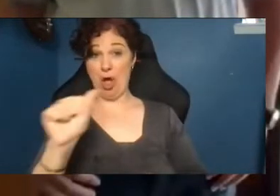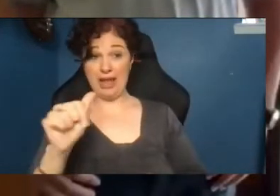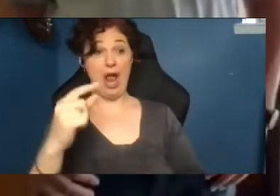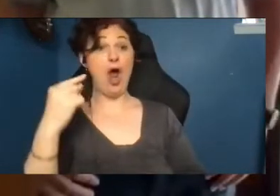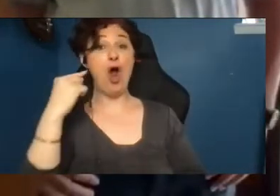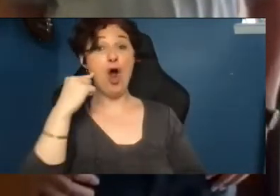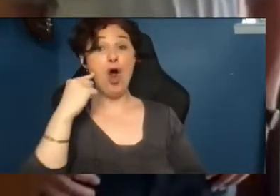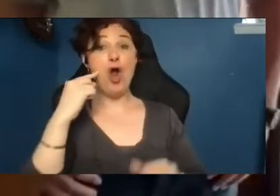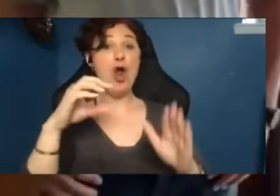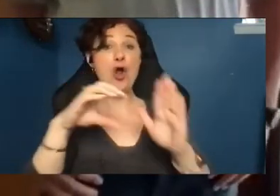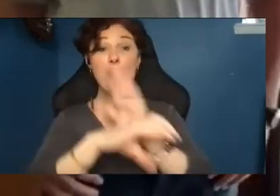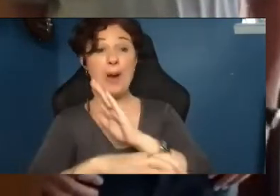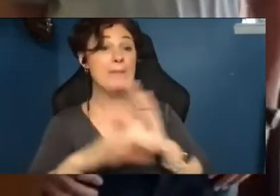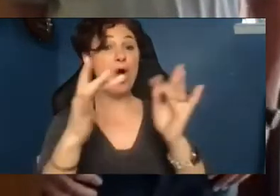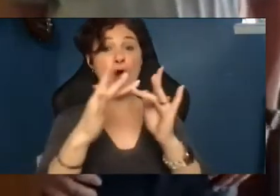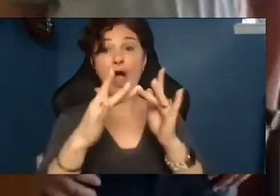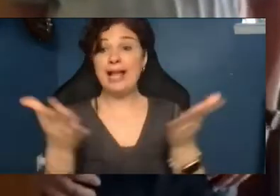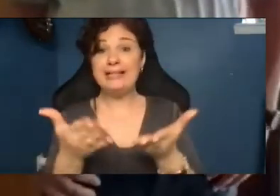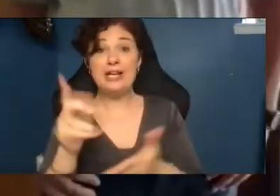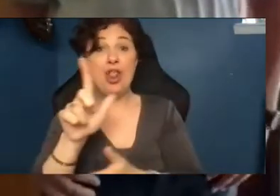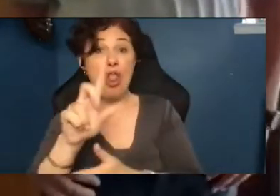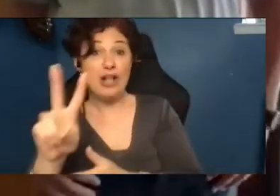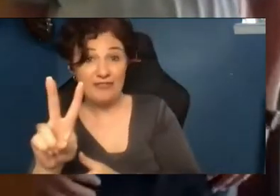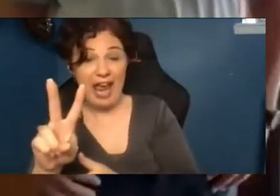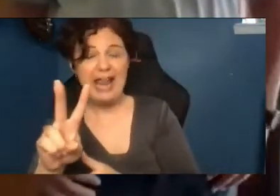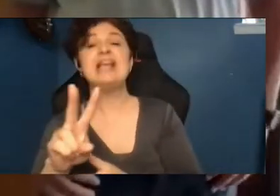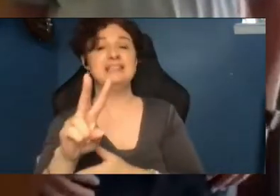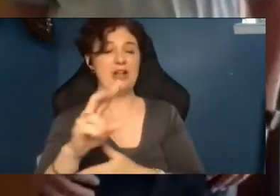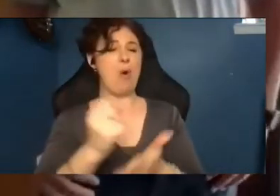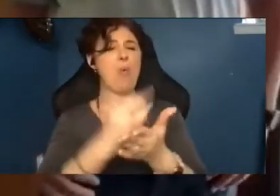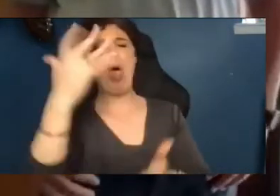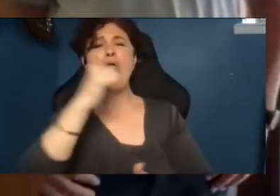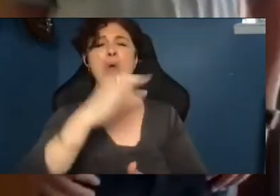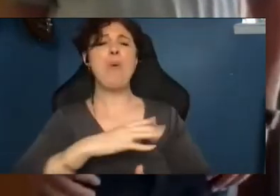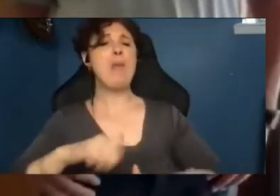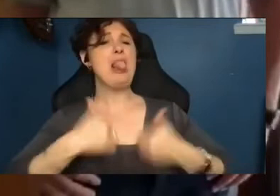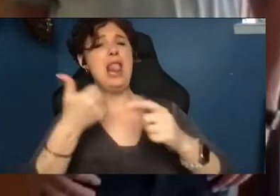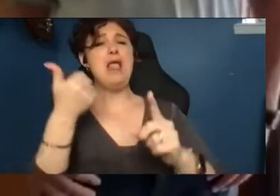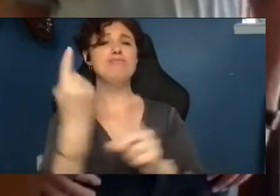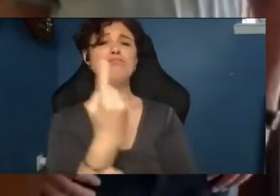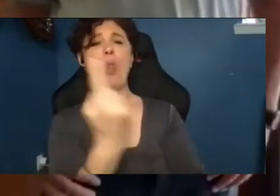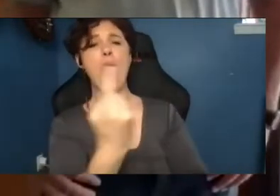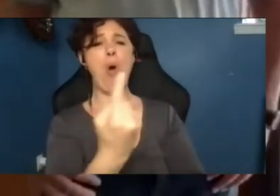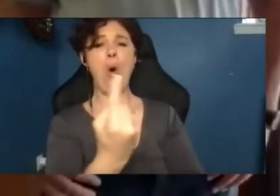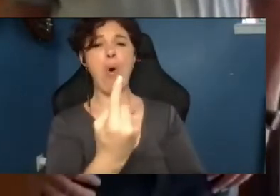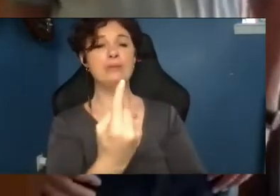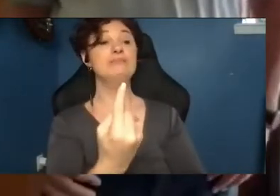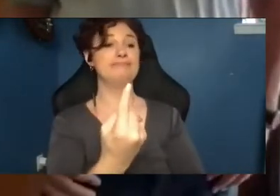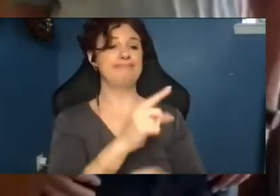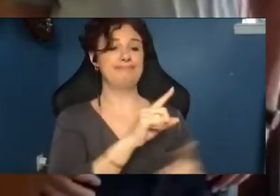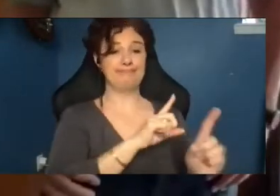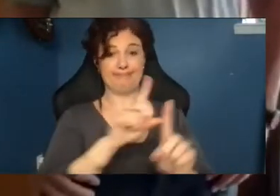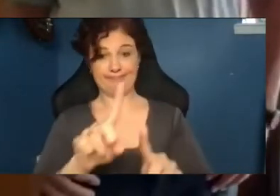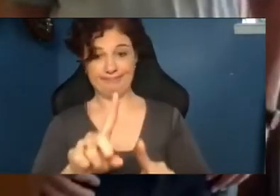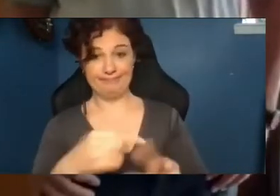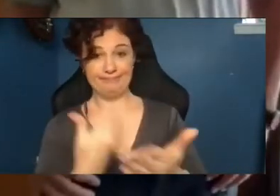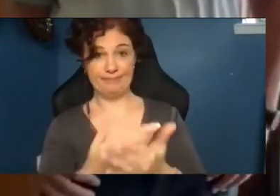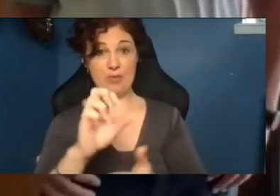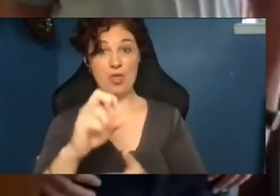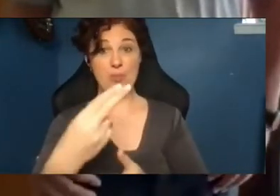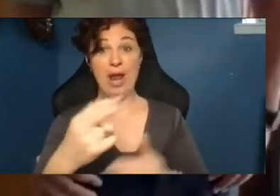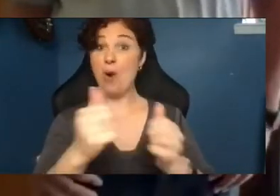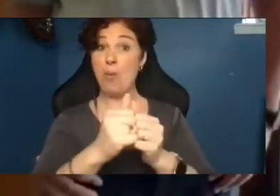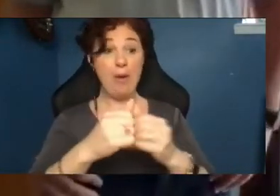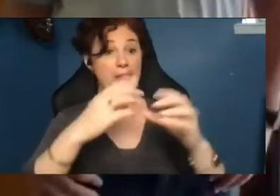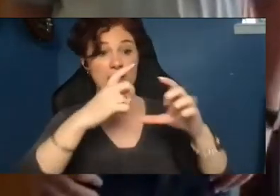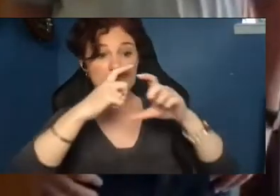from criminal contacts here in Las Vegas, there was a wealthy woman living by herself, come to the ranch with